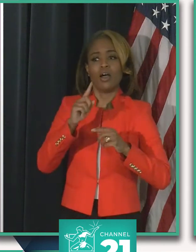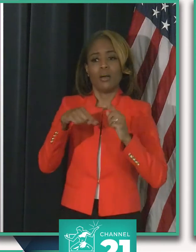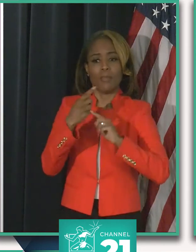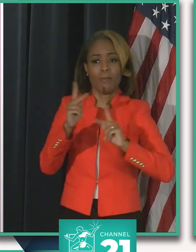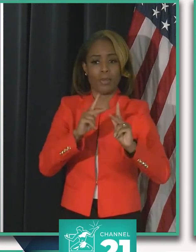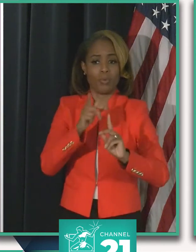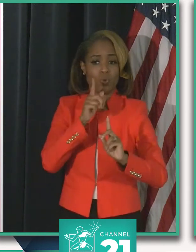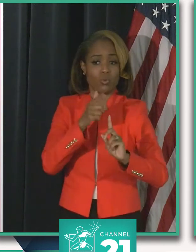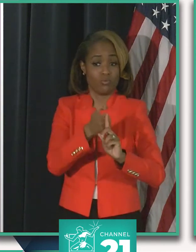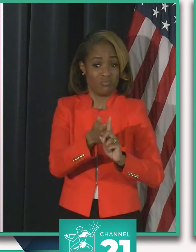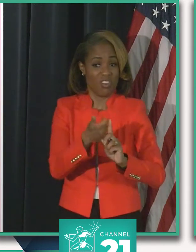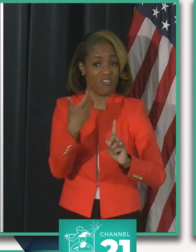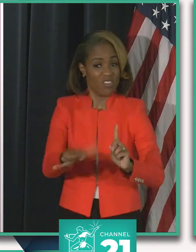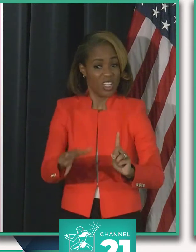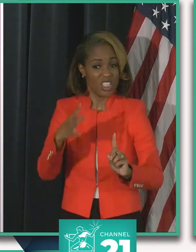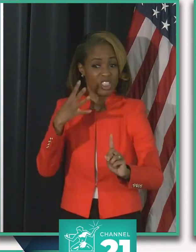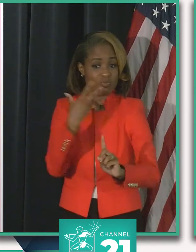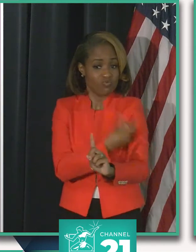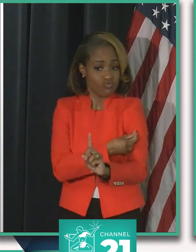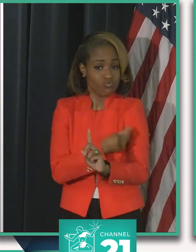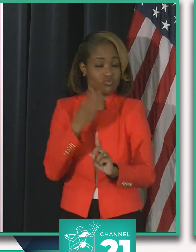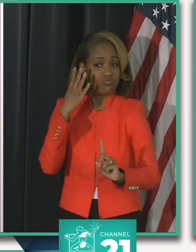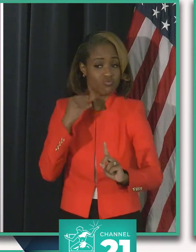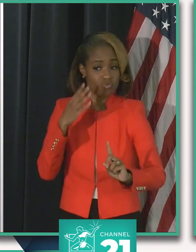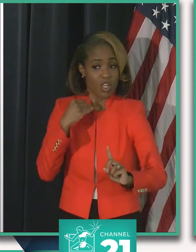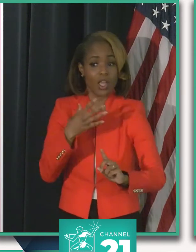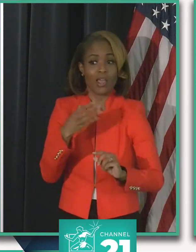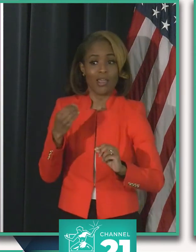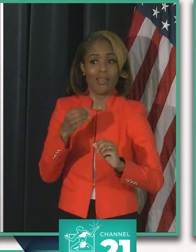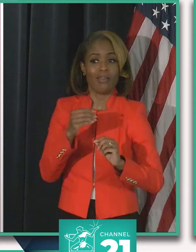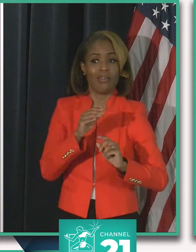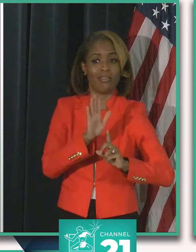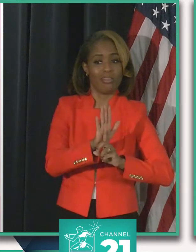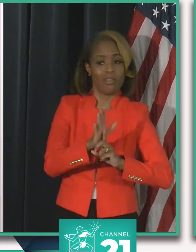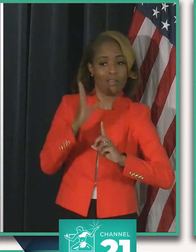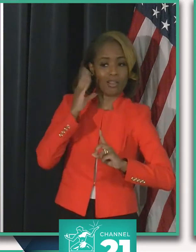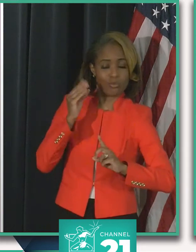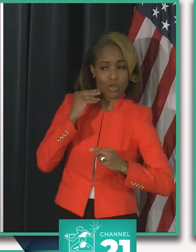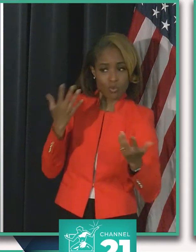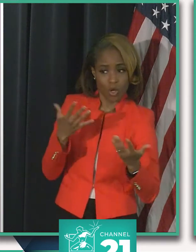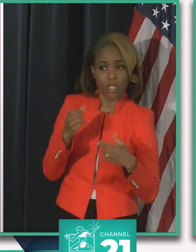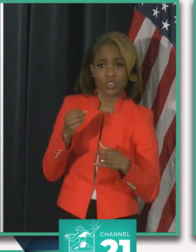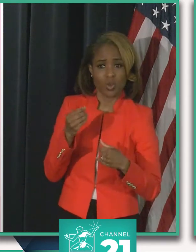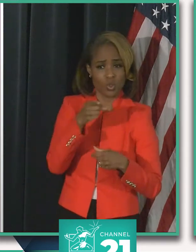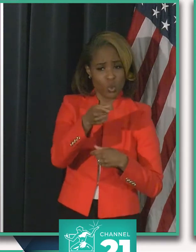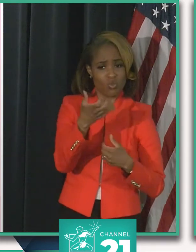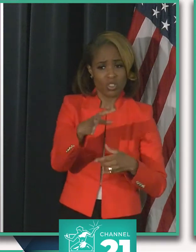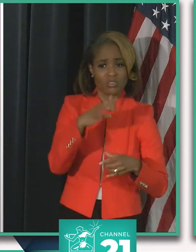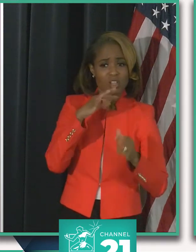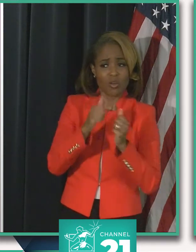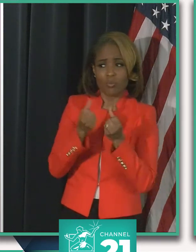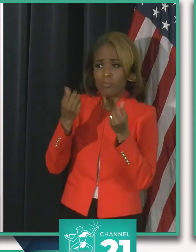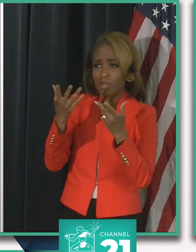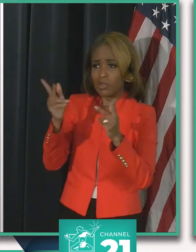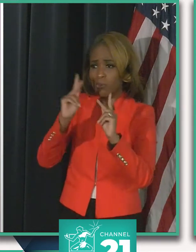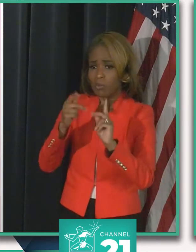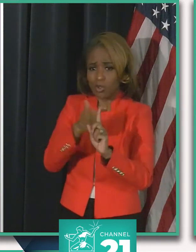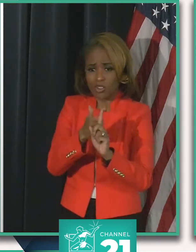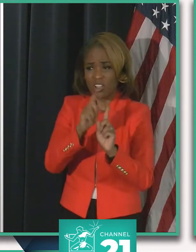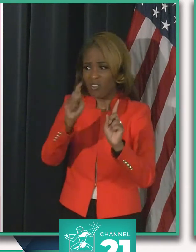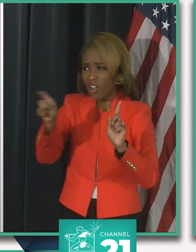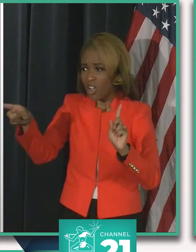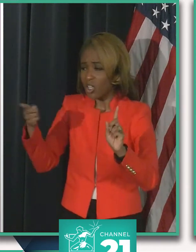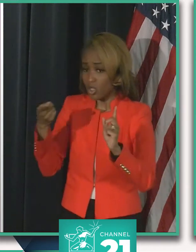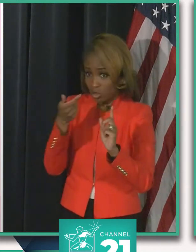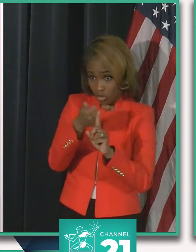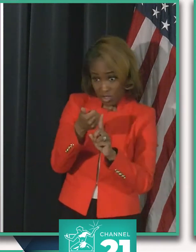experience. And it sounds like you probably have a number of people that you talk to and everybody that you can encourage. Have you been